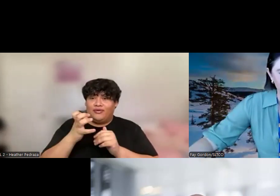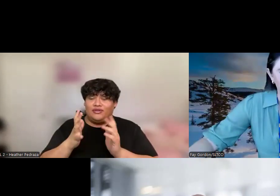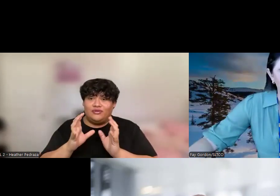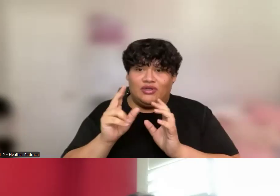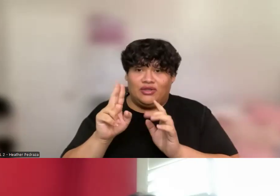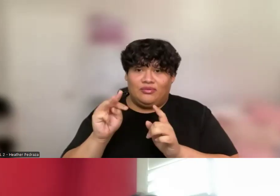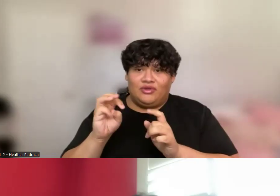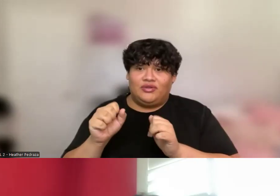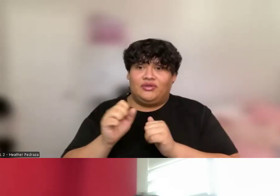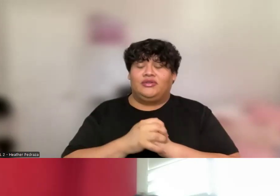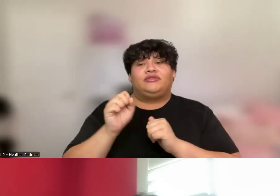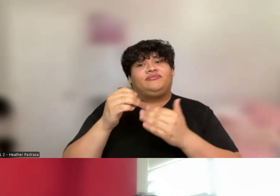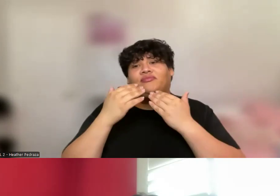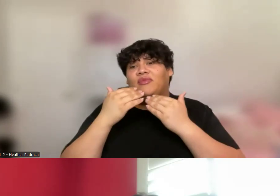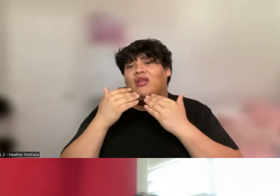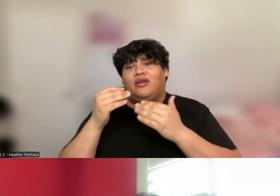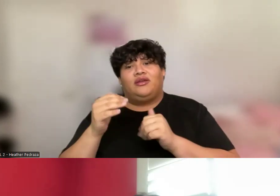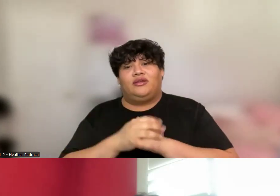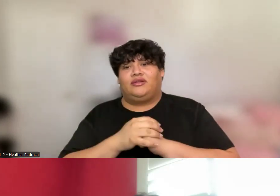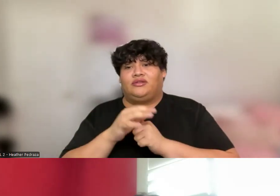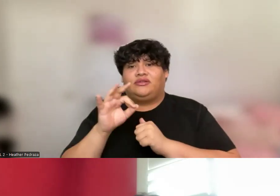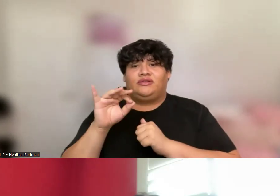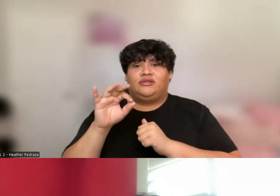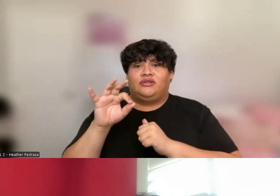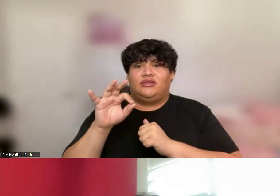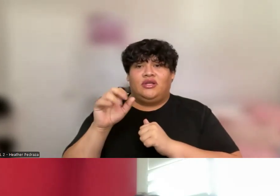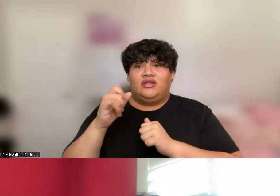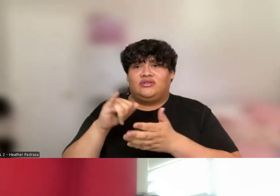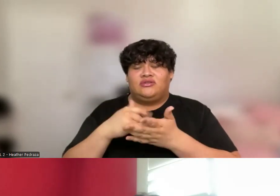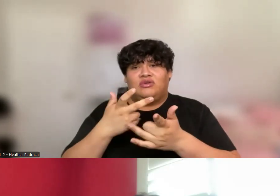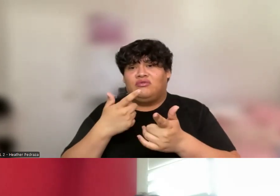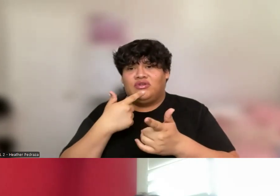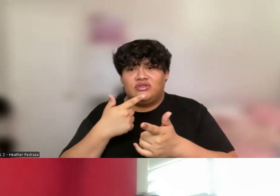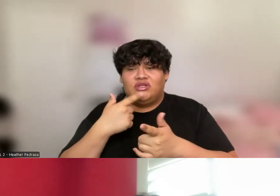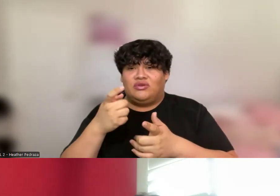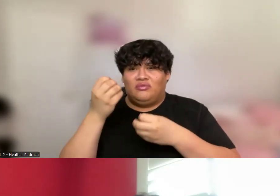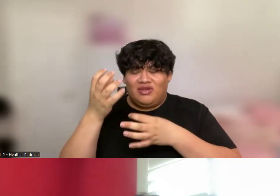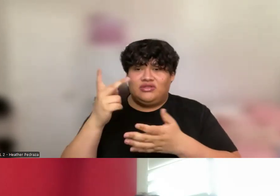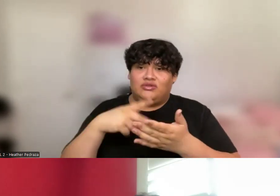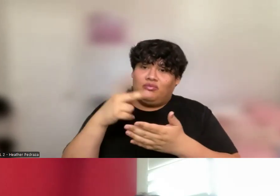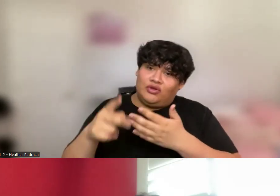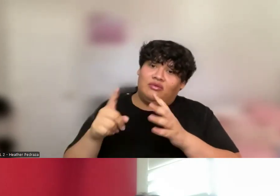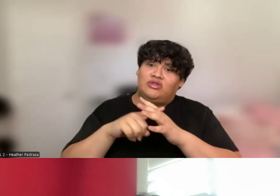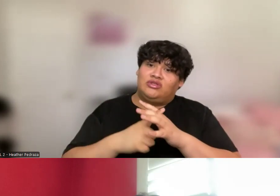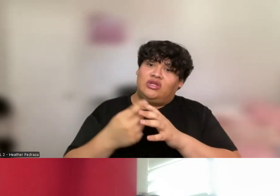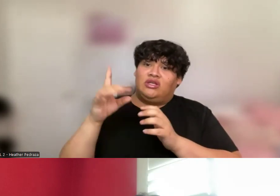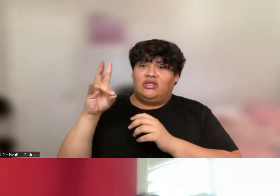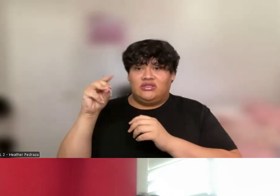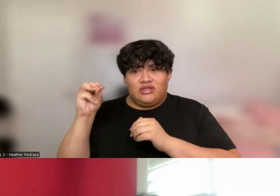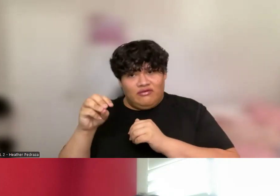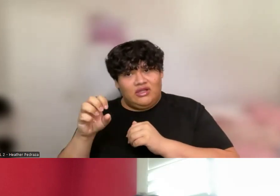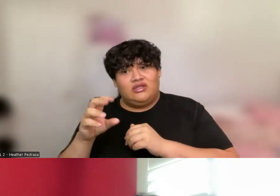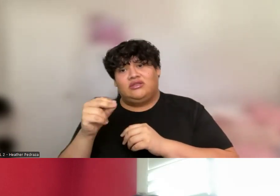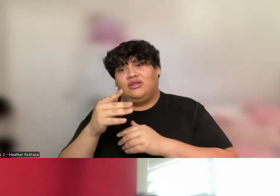please? Yeah, thank you. Faye, I just wanted to reiterate what you were saying. You mentioned the program started in the 70s, and you